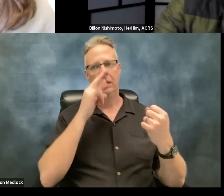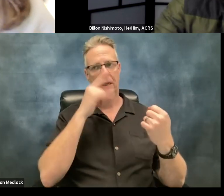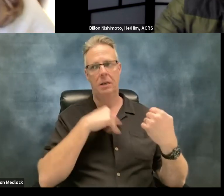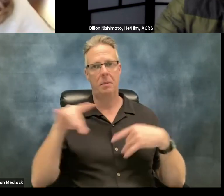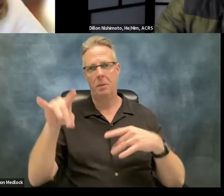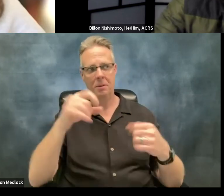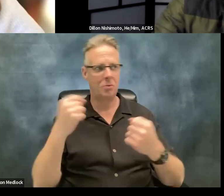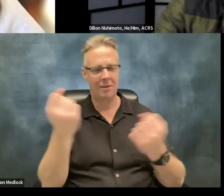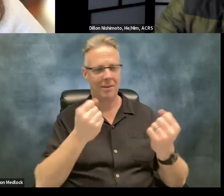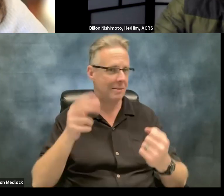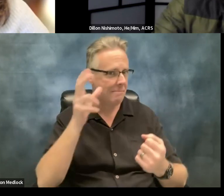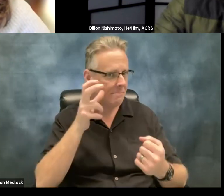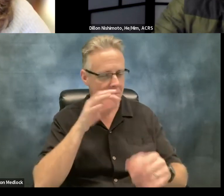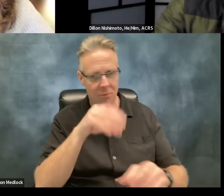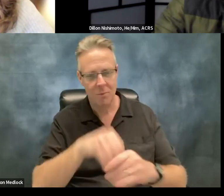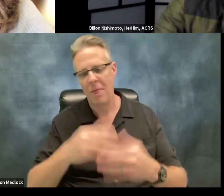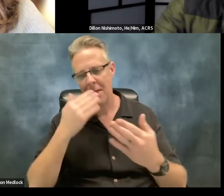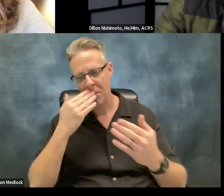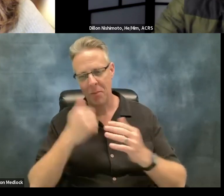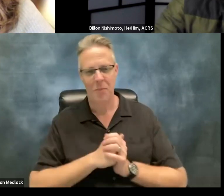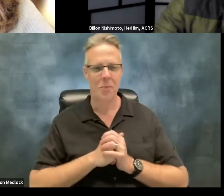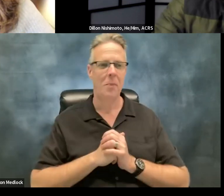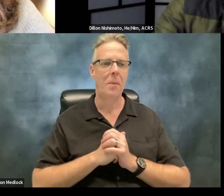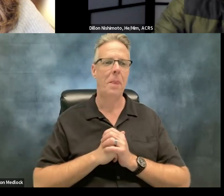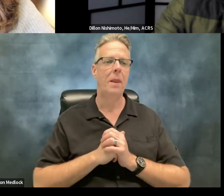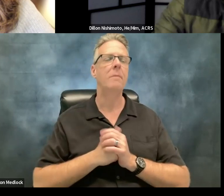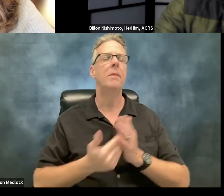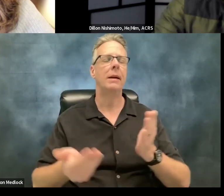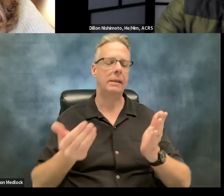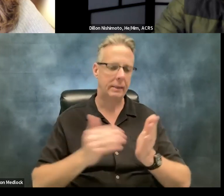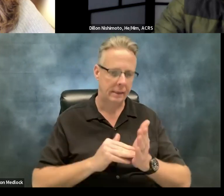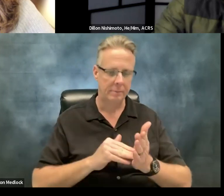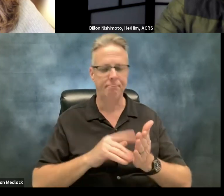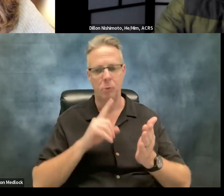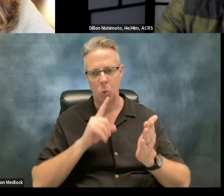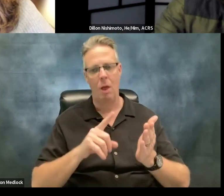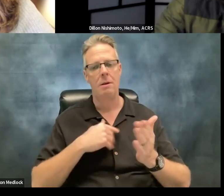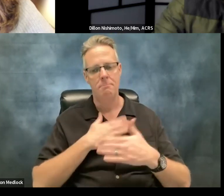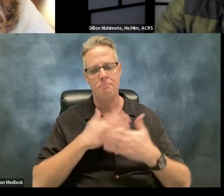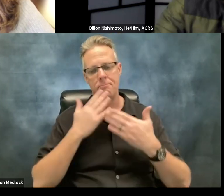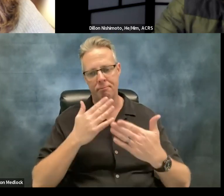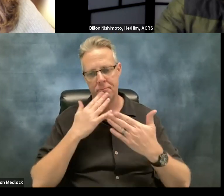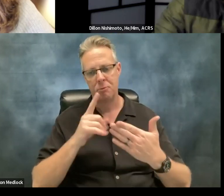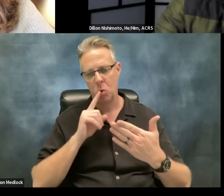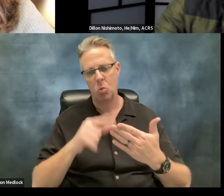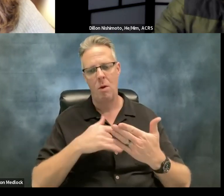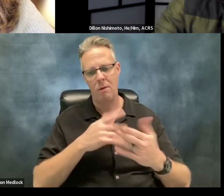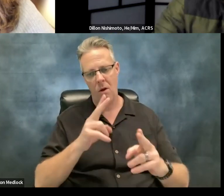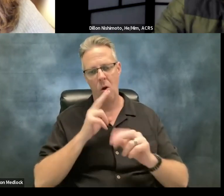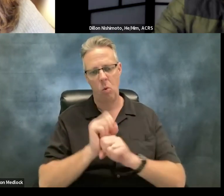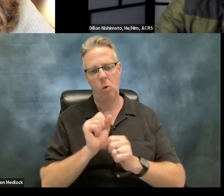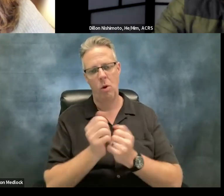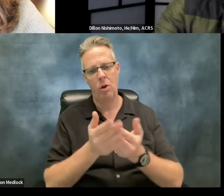So thank you for that. But as ever, it is a privilege to be working with all of you, and